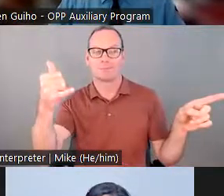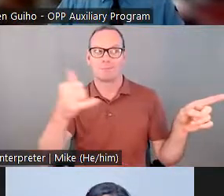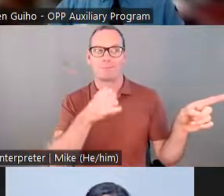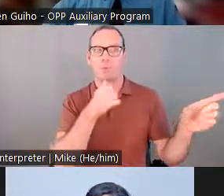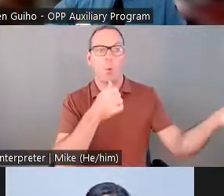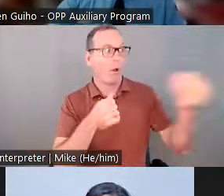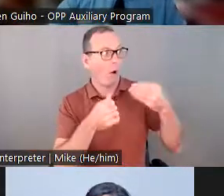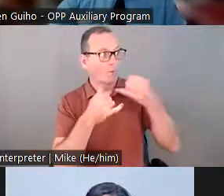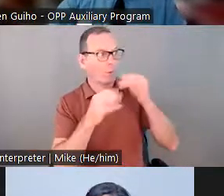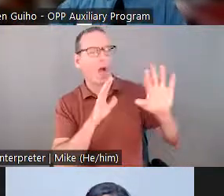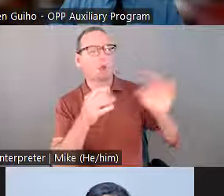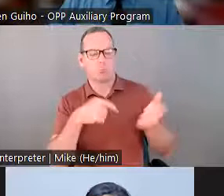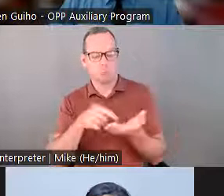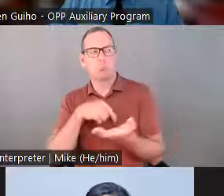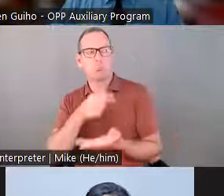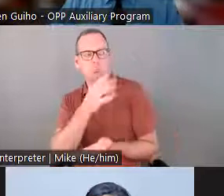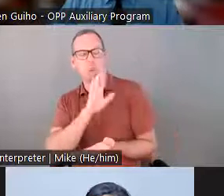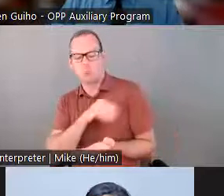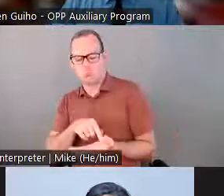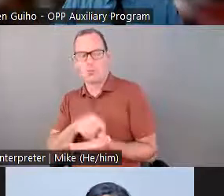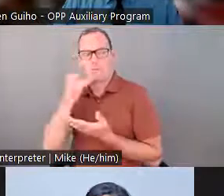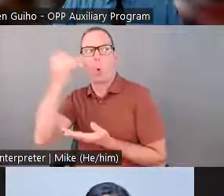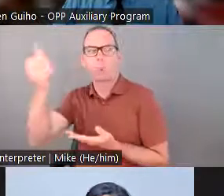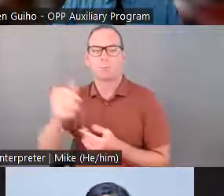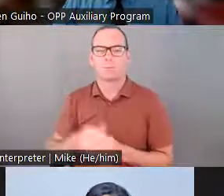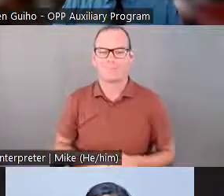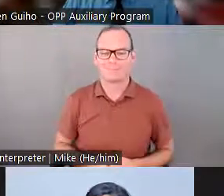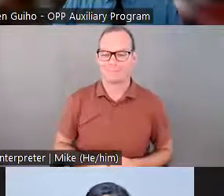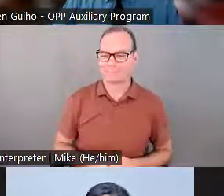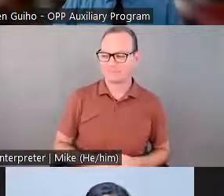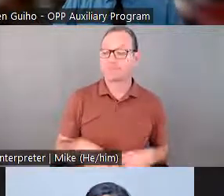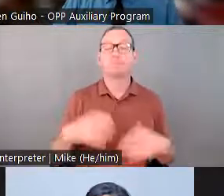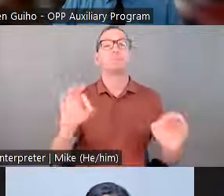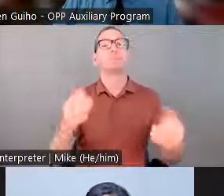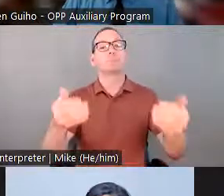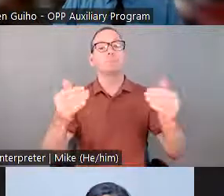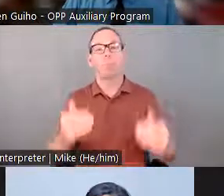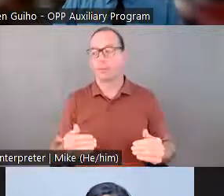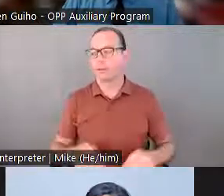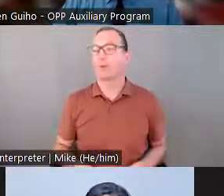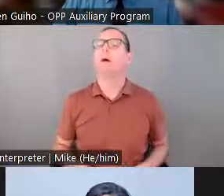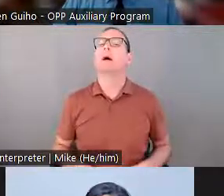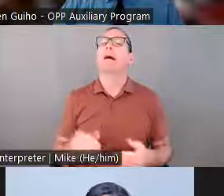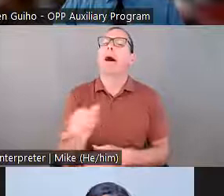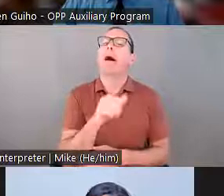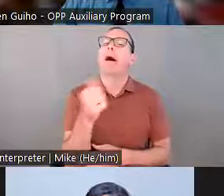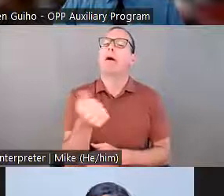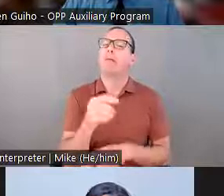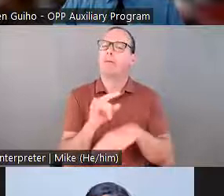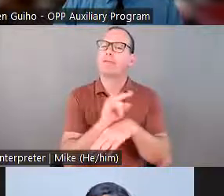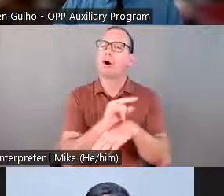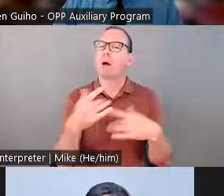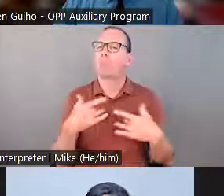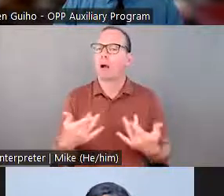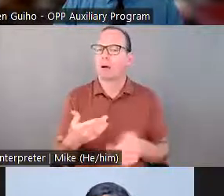Our next top fraud is what they call the bank investigator fraud. Another popular one. So the offenders call